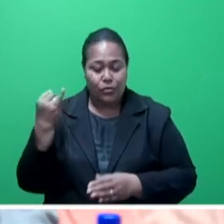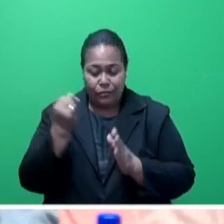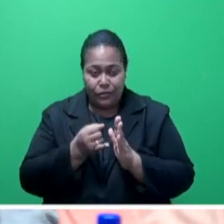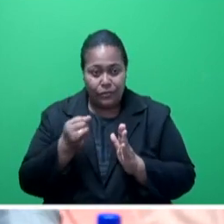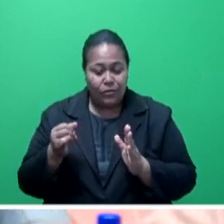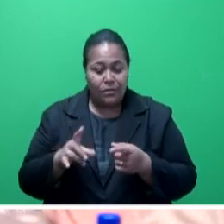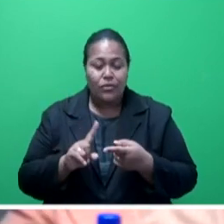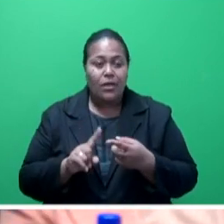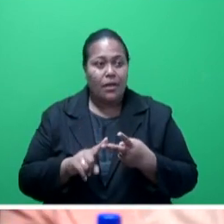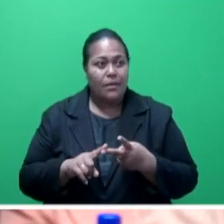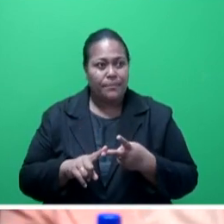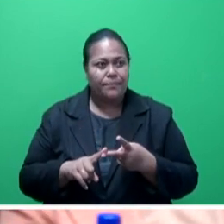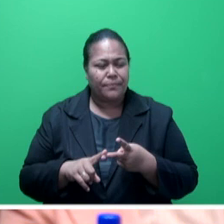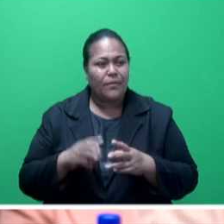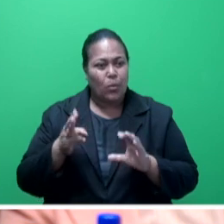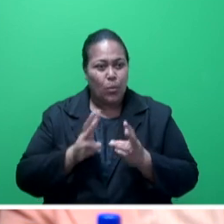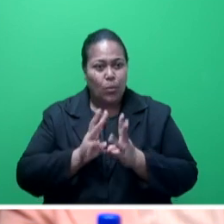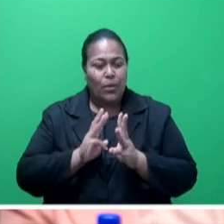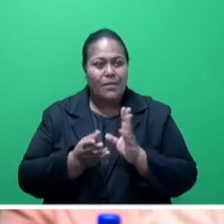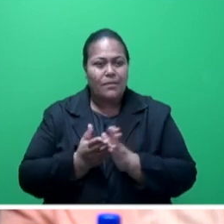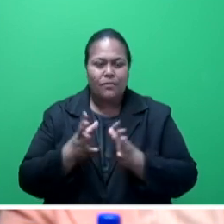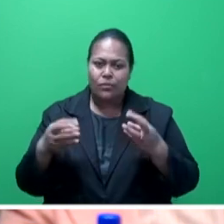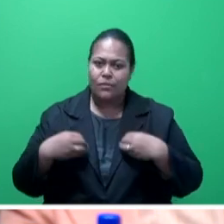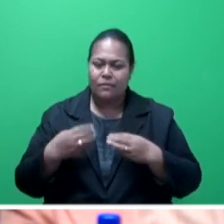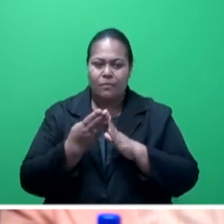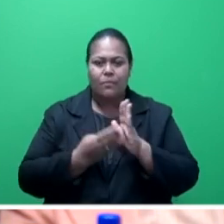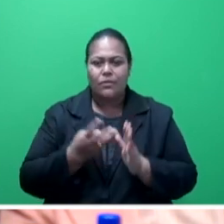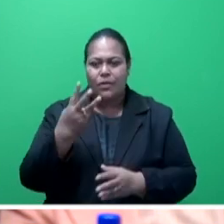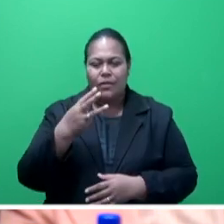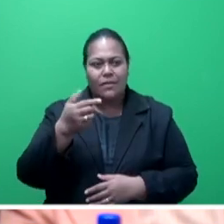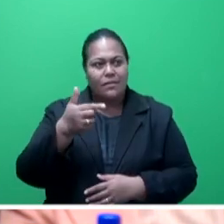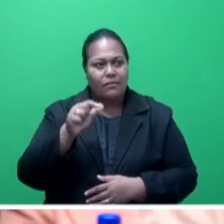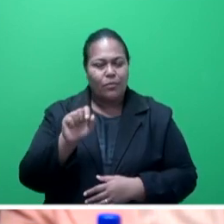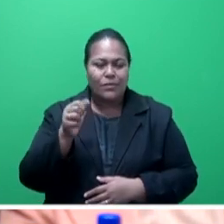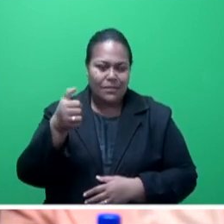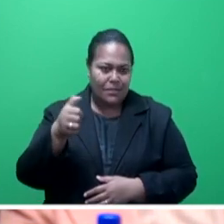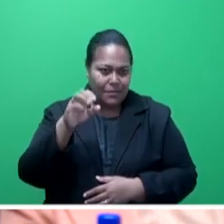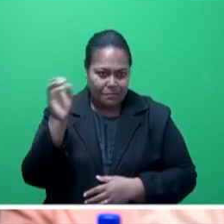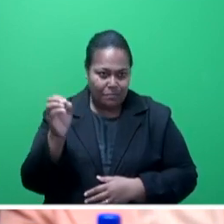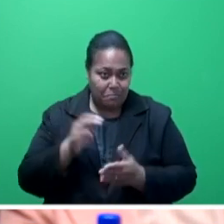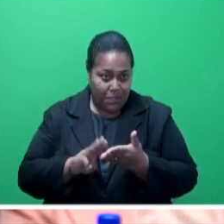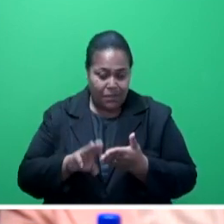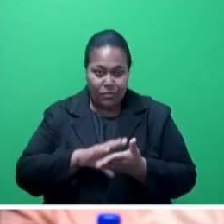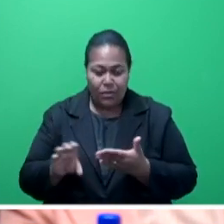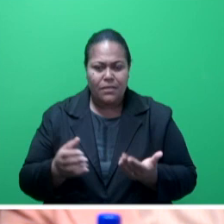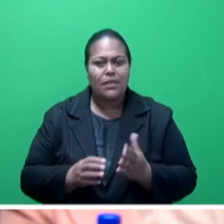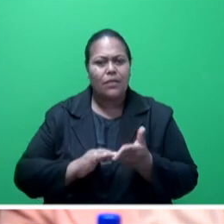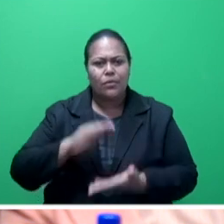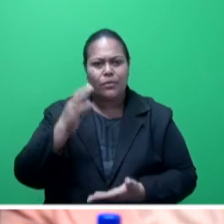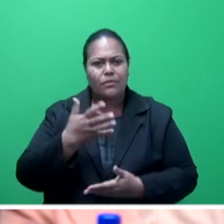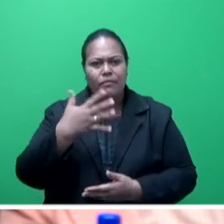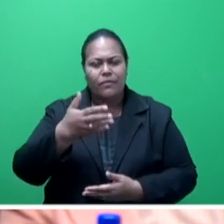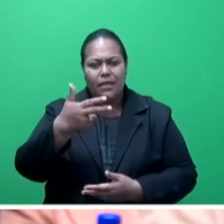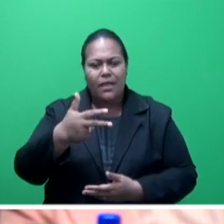Services will receive a budget of $37.6 million, an increase of 58%. This will help the different departments of